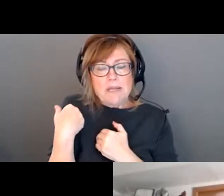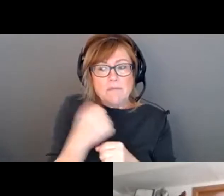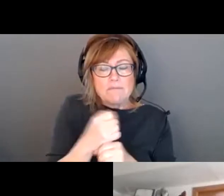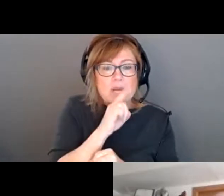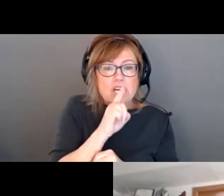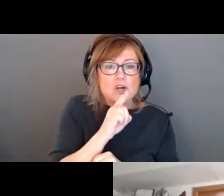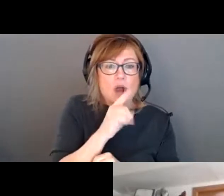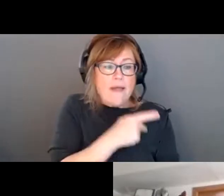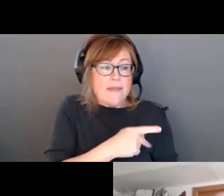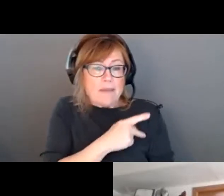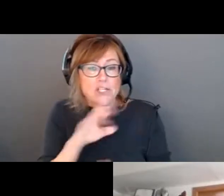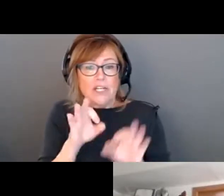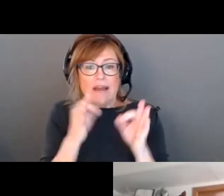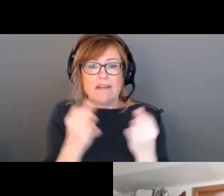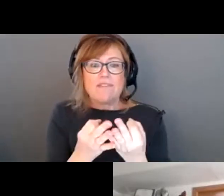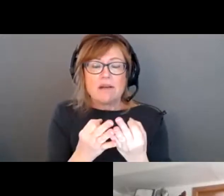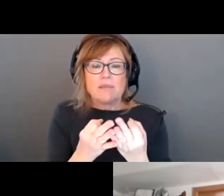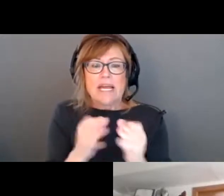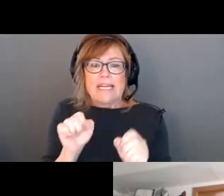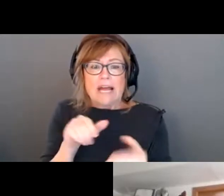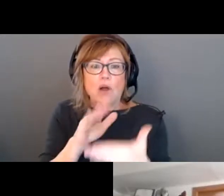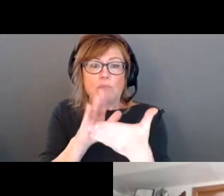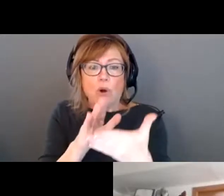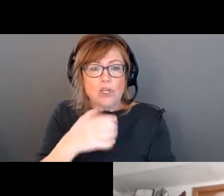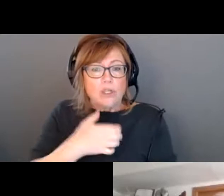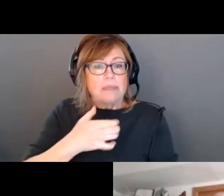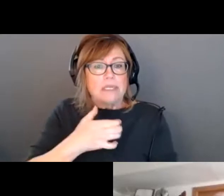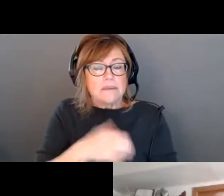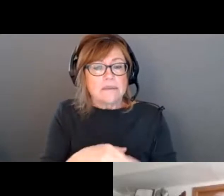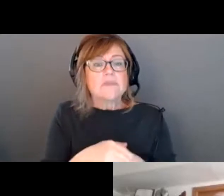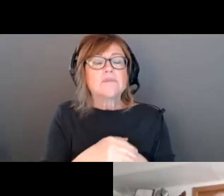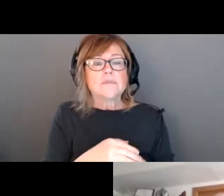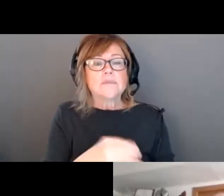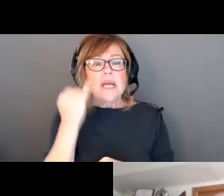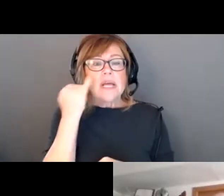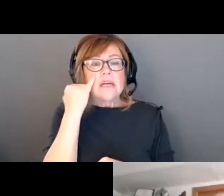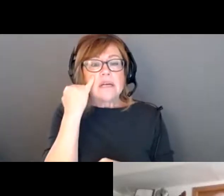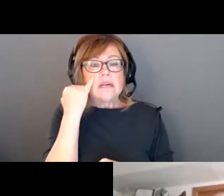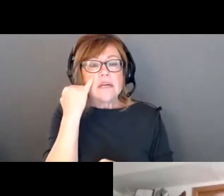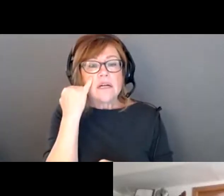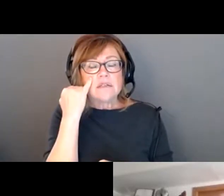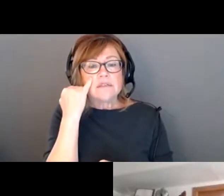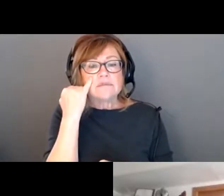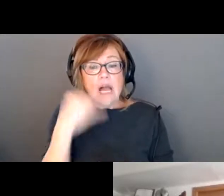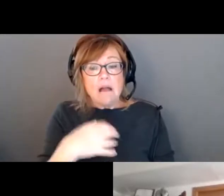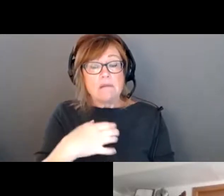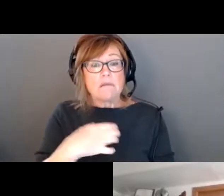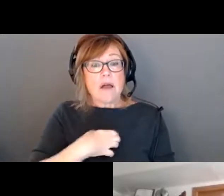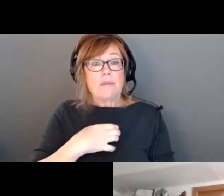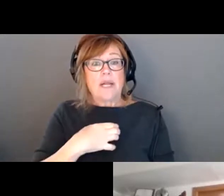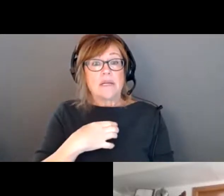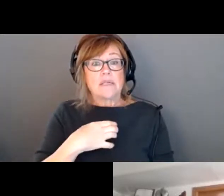to whom one can go and lodge a complaint. If one does not get a response from